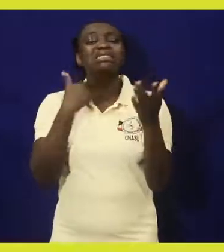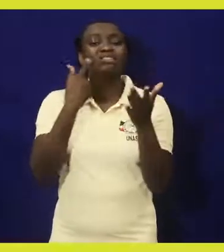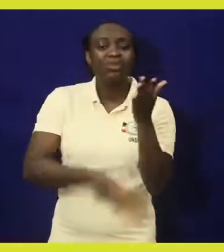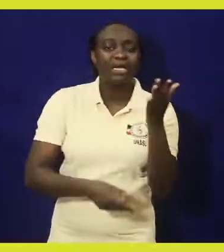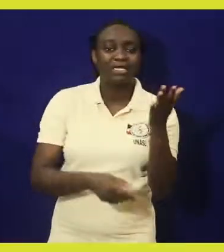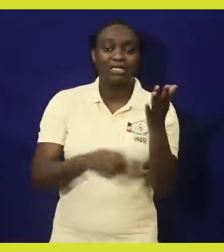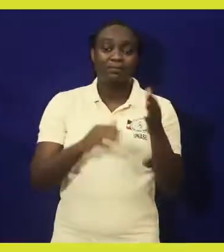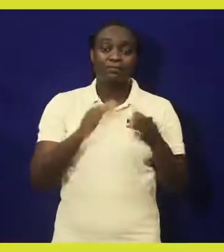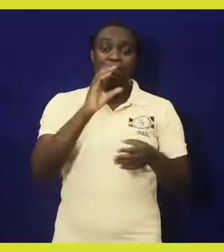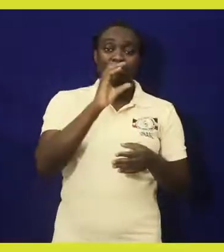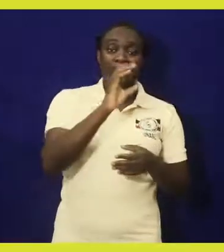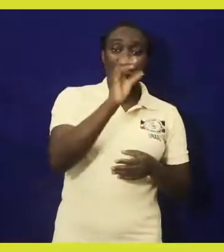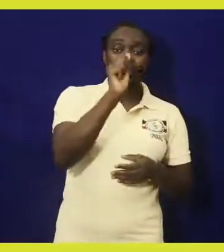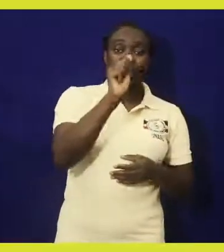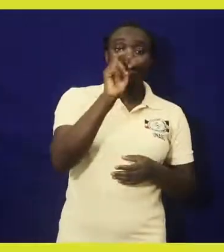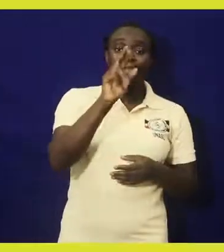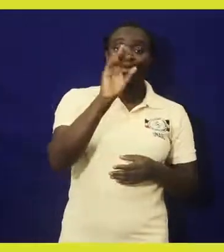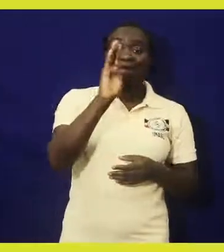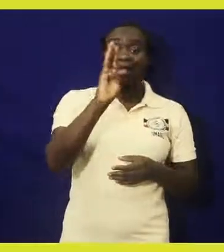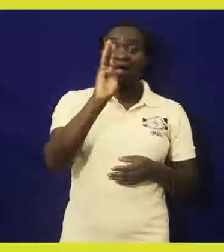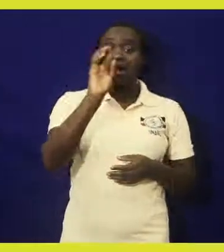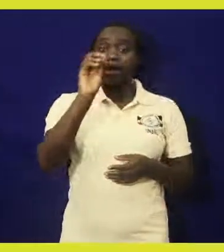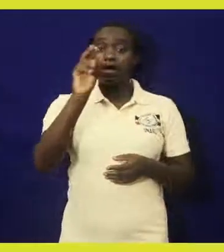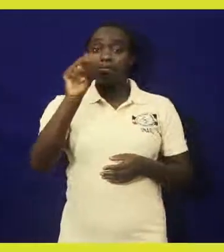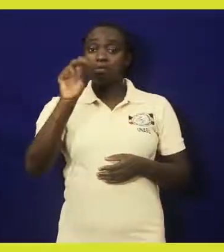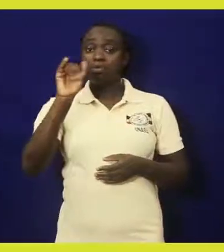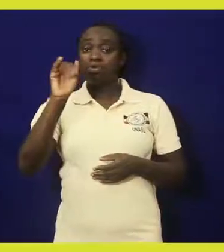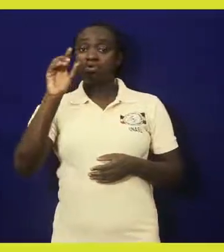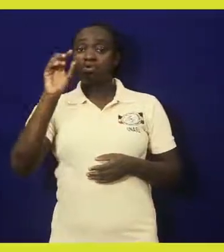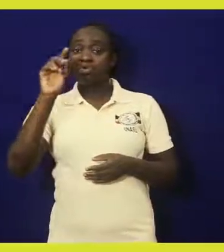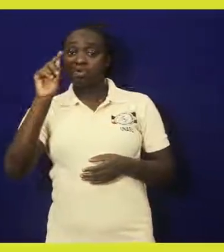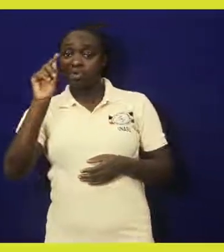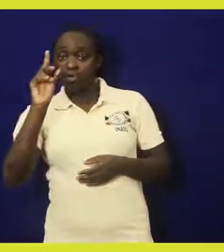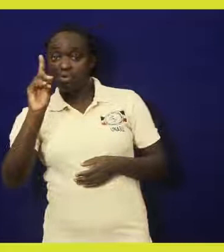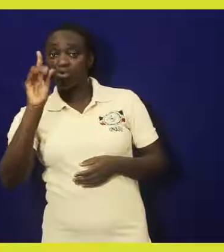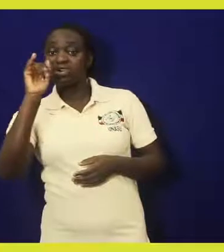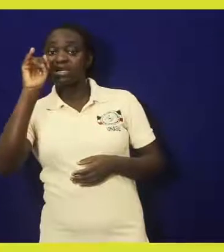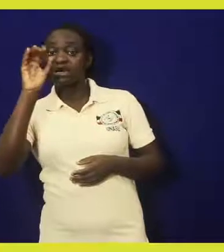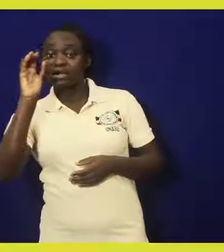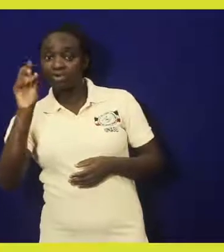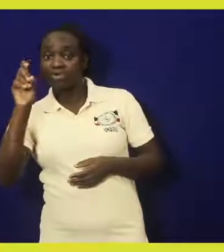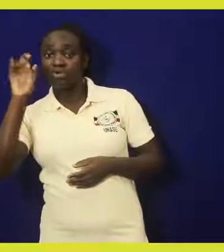water, and sunshine to do this.